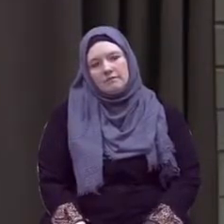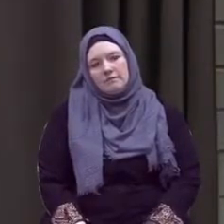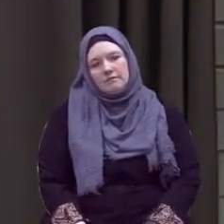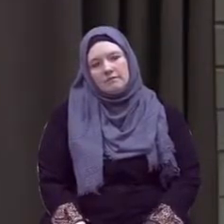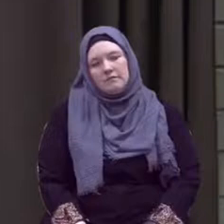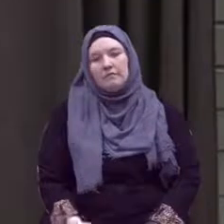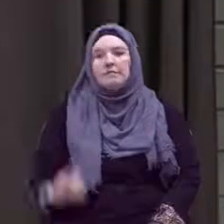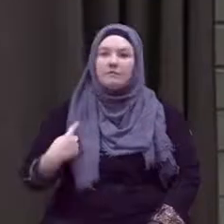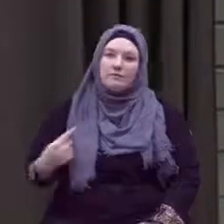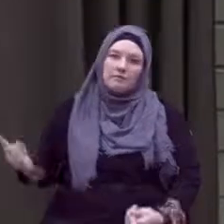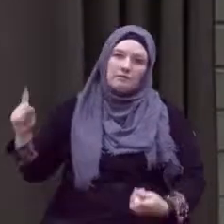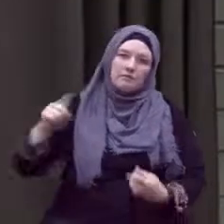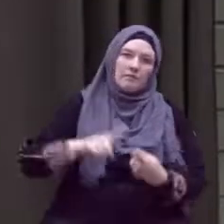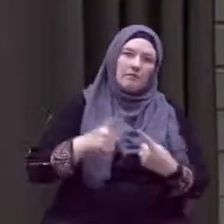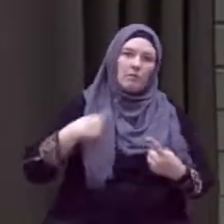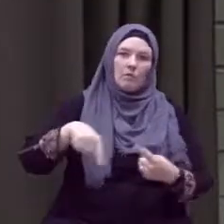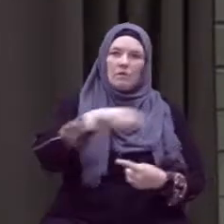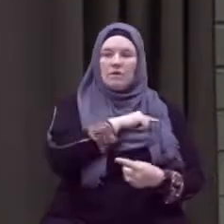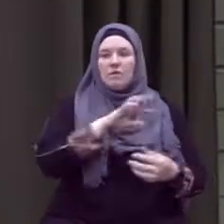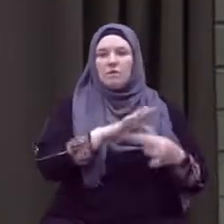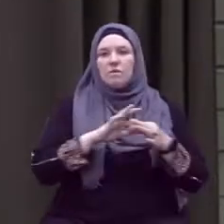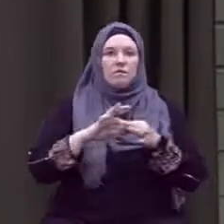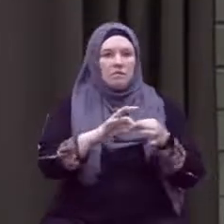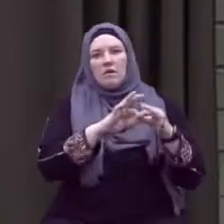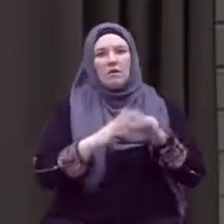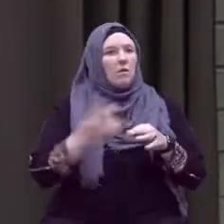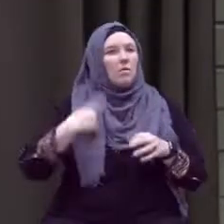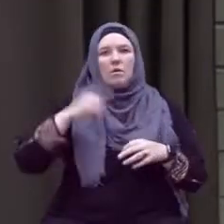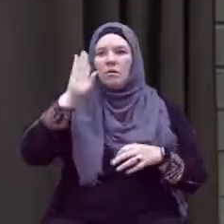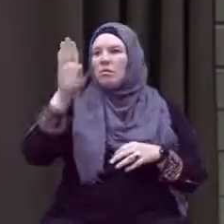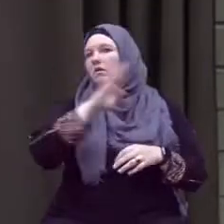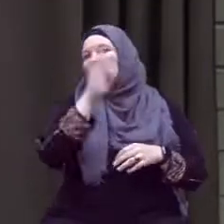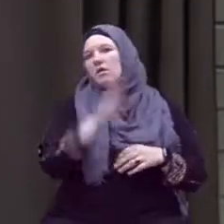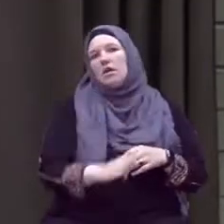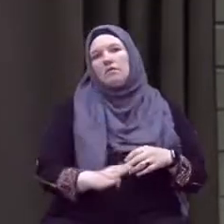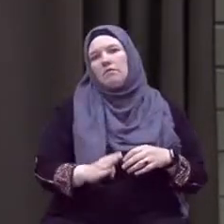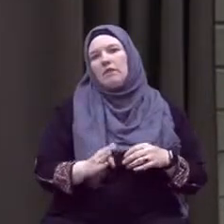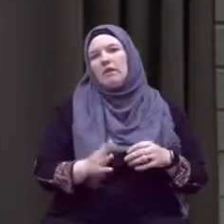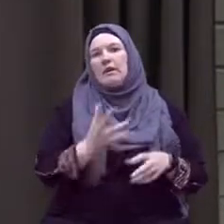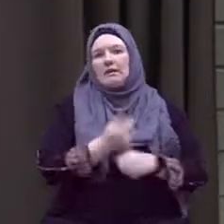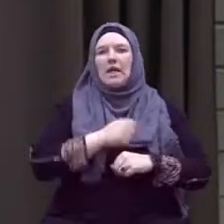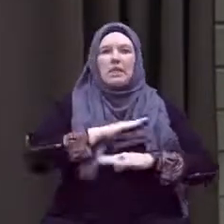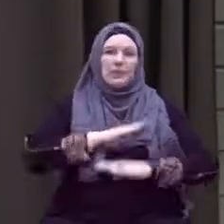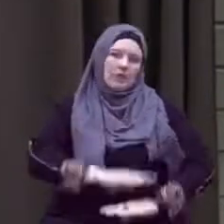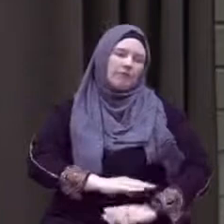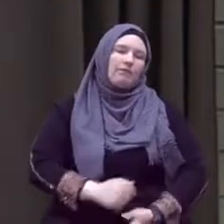Unless we unite, we will never get relief.